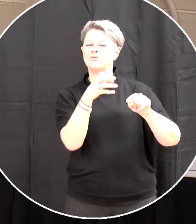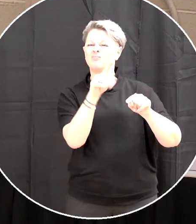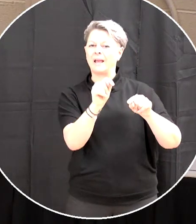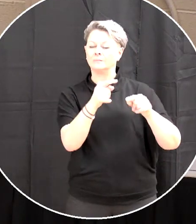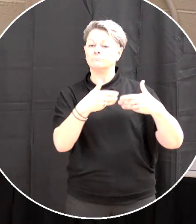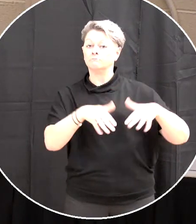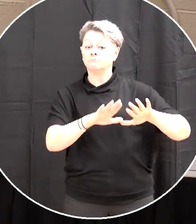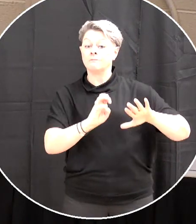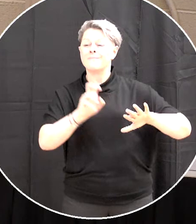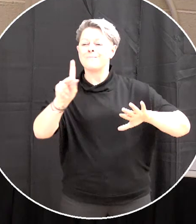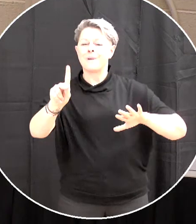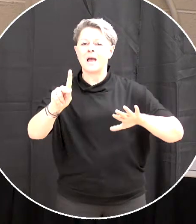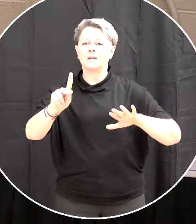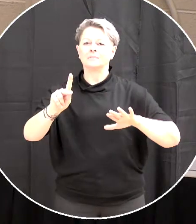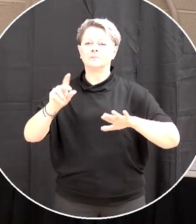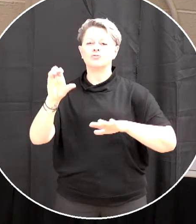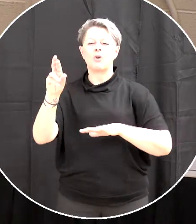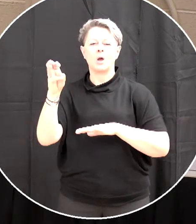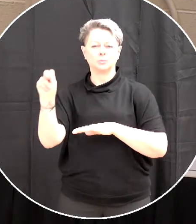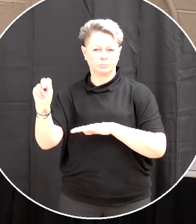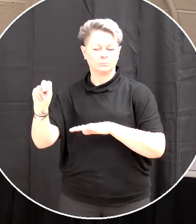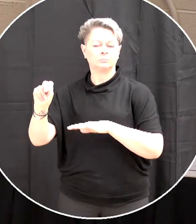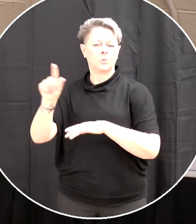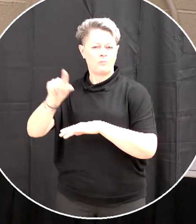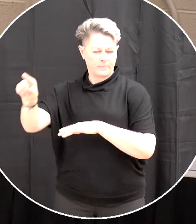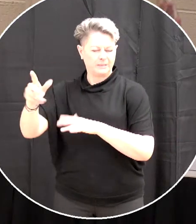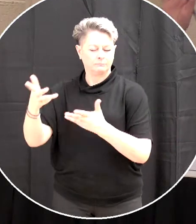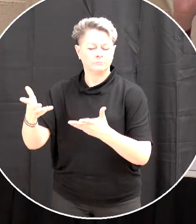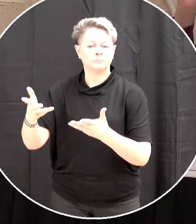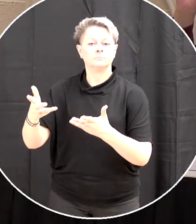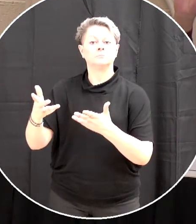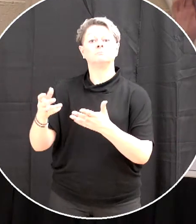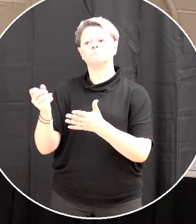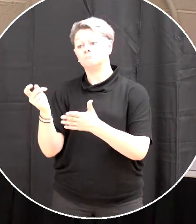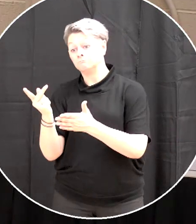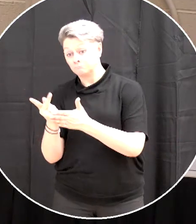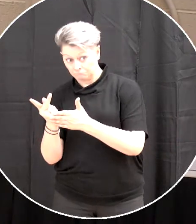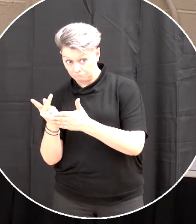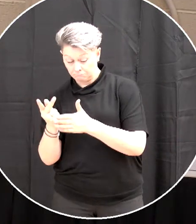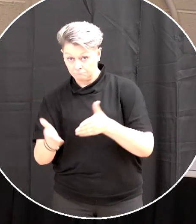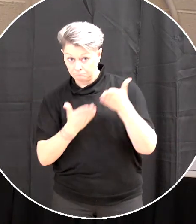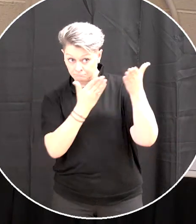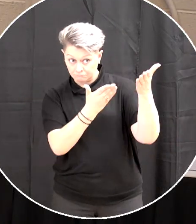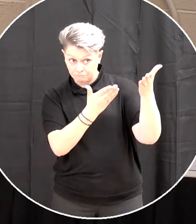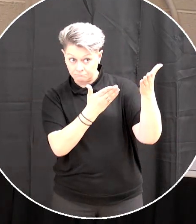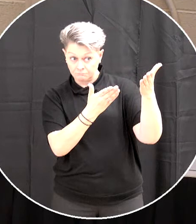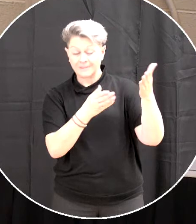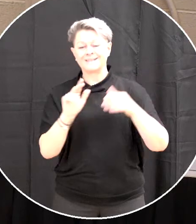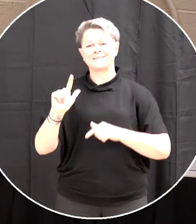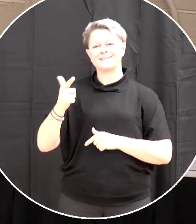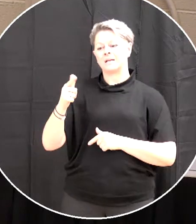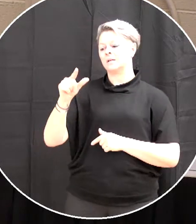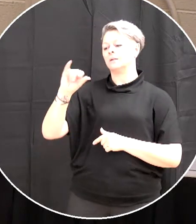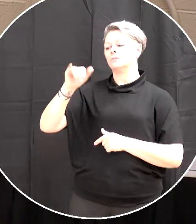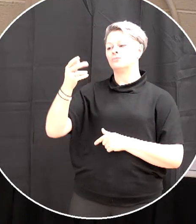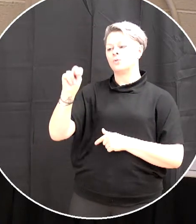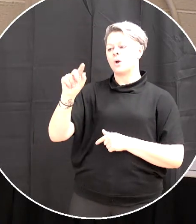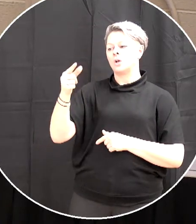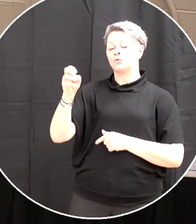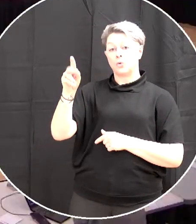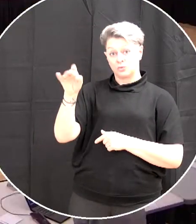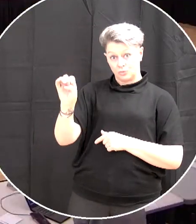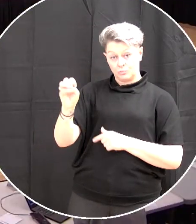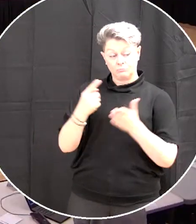West back to the Crown as recommended by the Finance and Operations Committee. So moved. Seconded by John George.